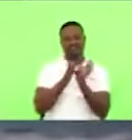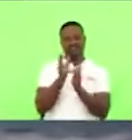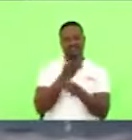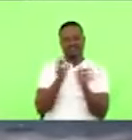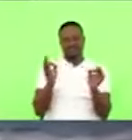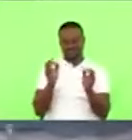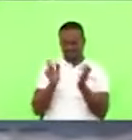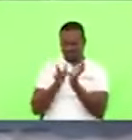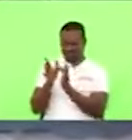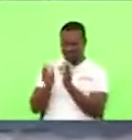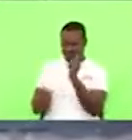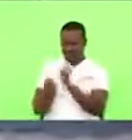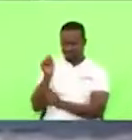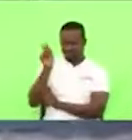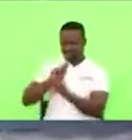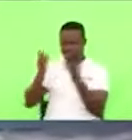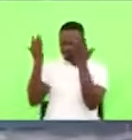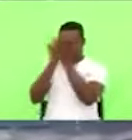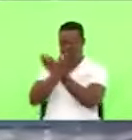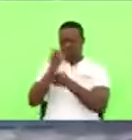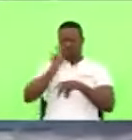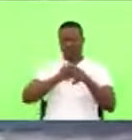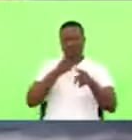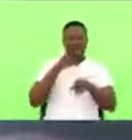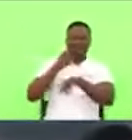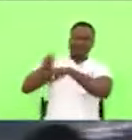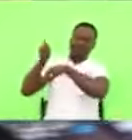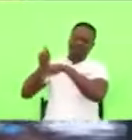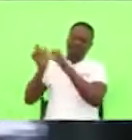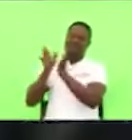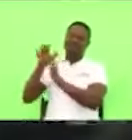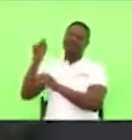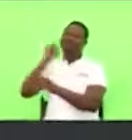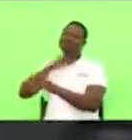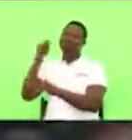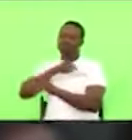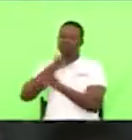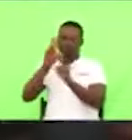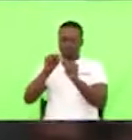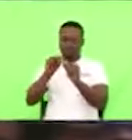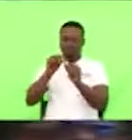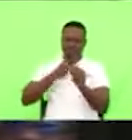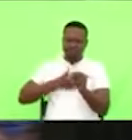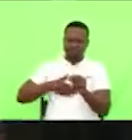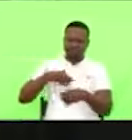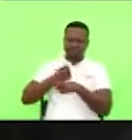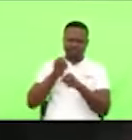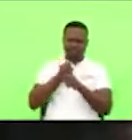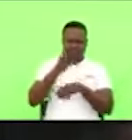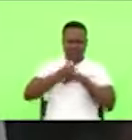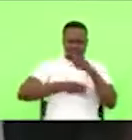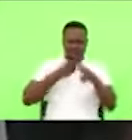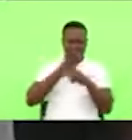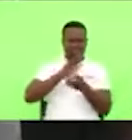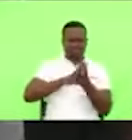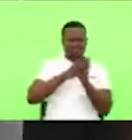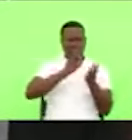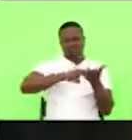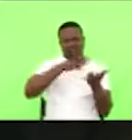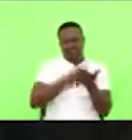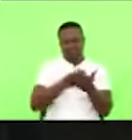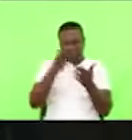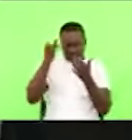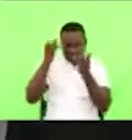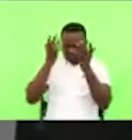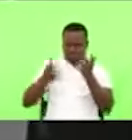dock. People are saying that he's a liar. Let the whole world be a witness. That is why we say that be a witness. By